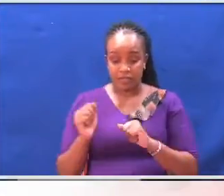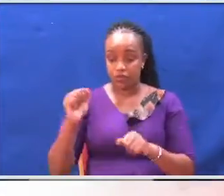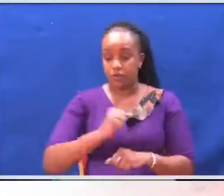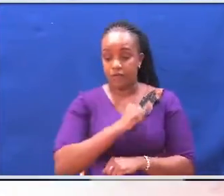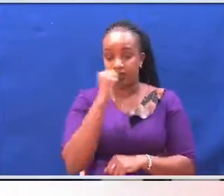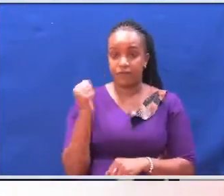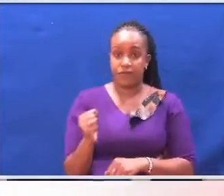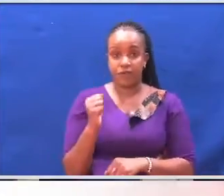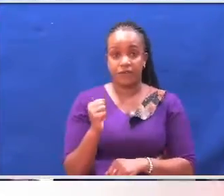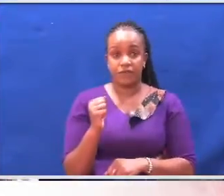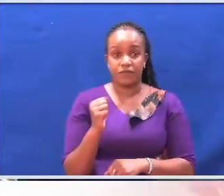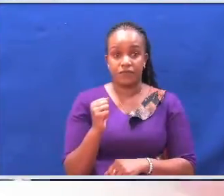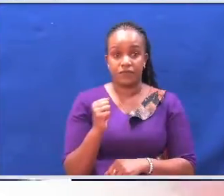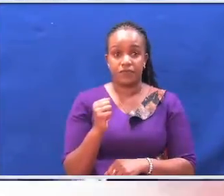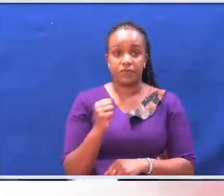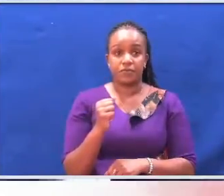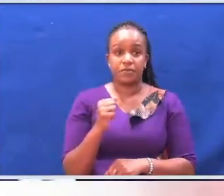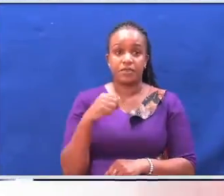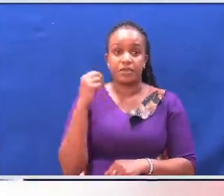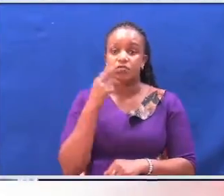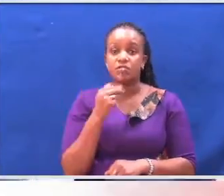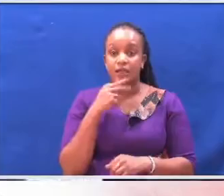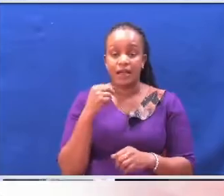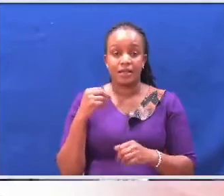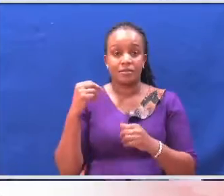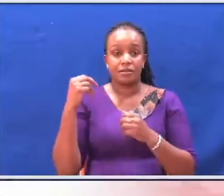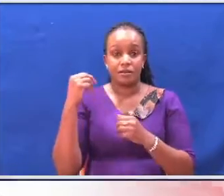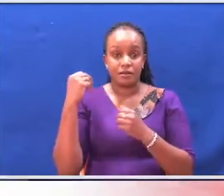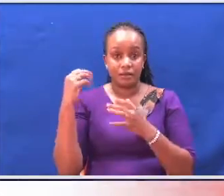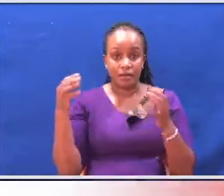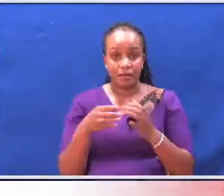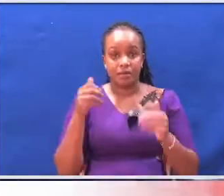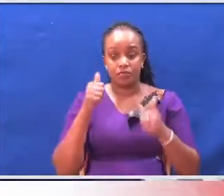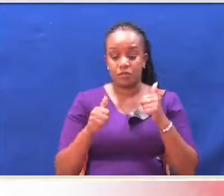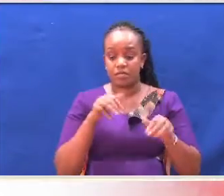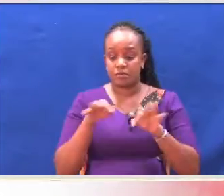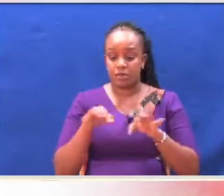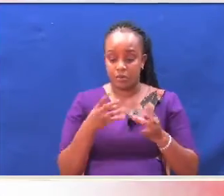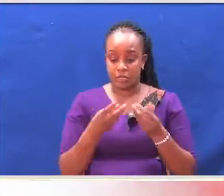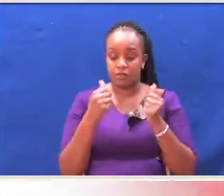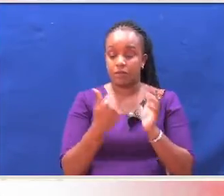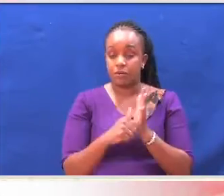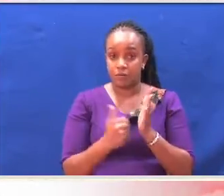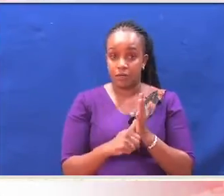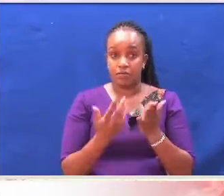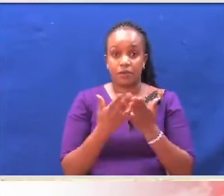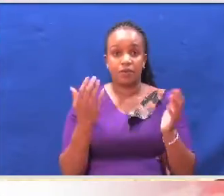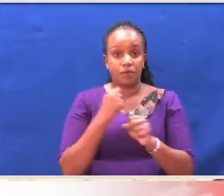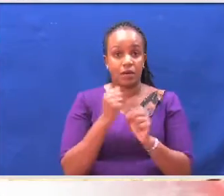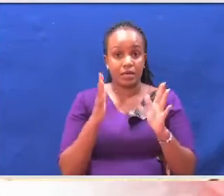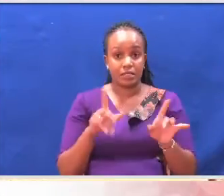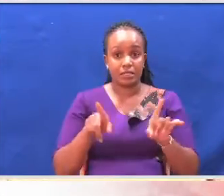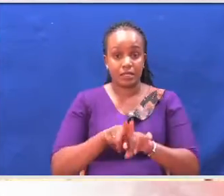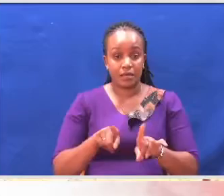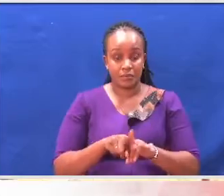the ailing miller, noting that this will address the plight of not only employees, but also farmers and the country at large